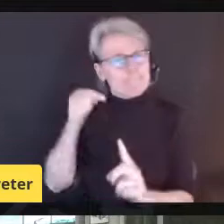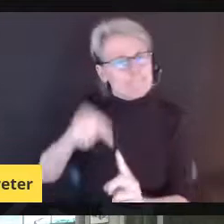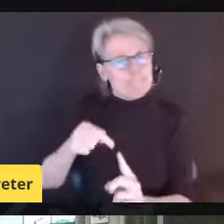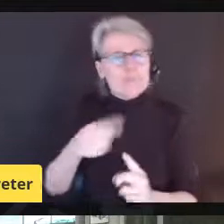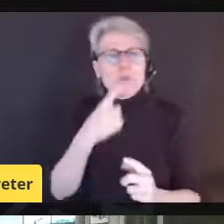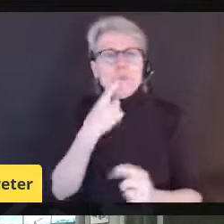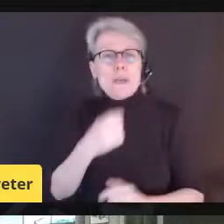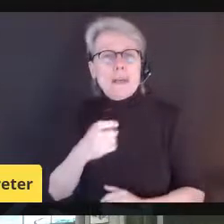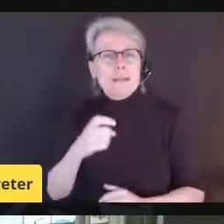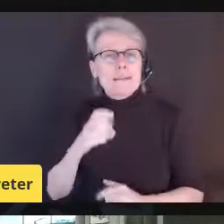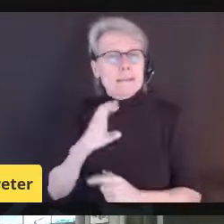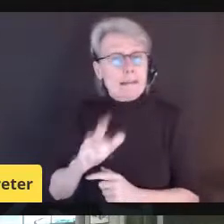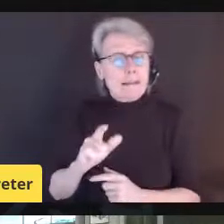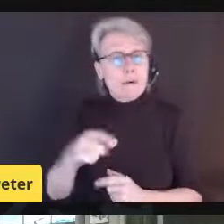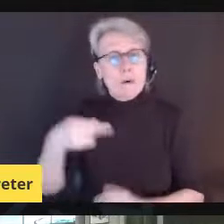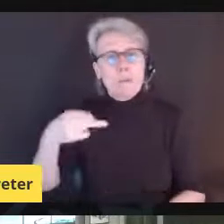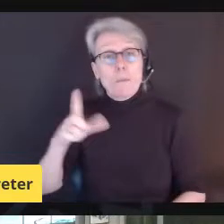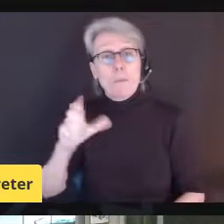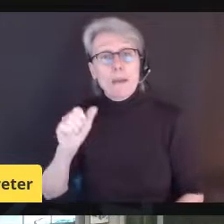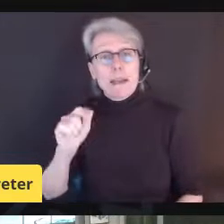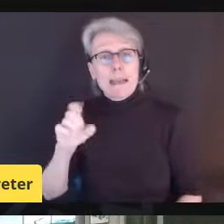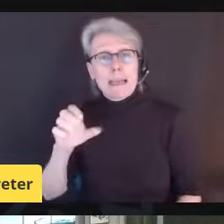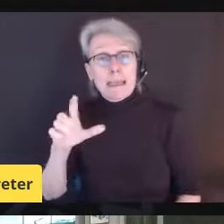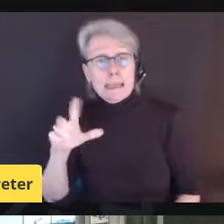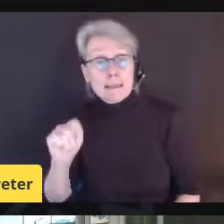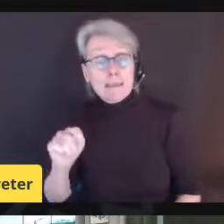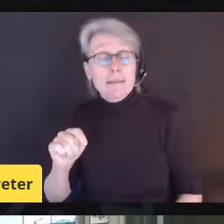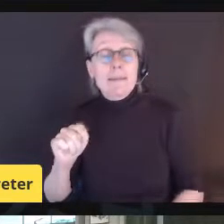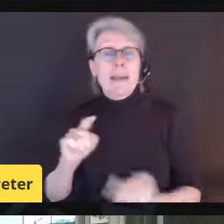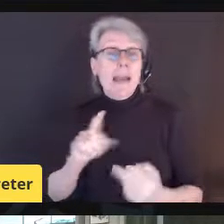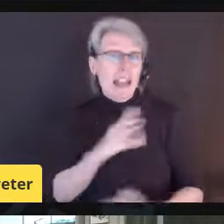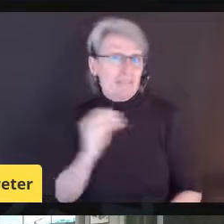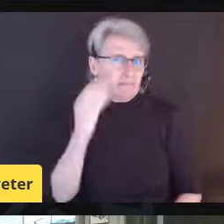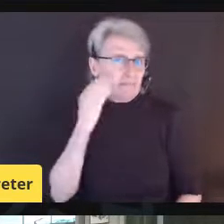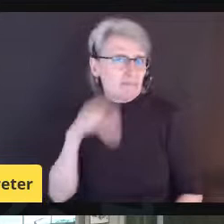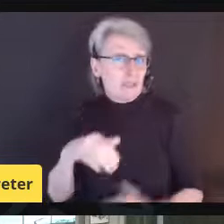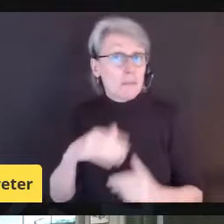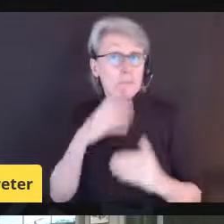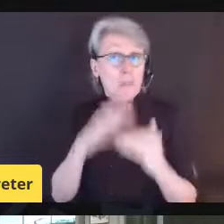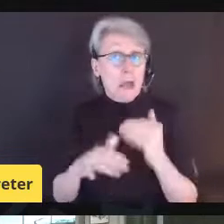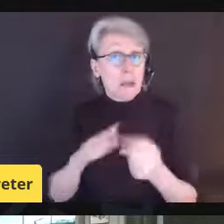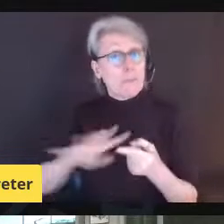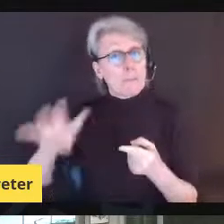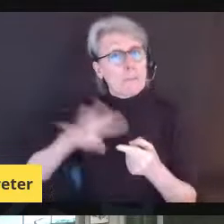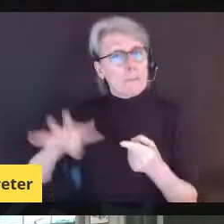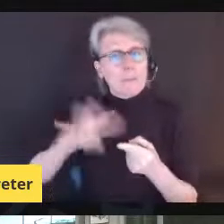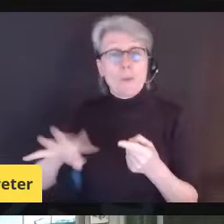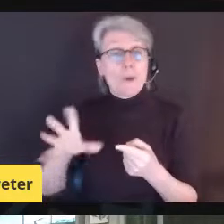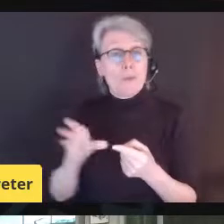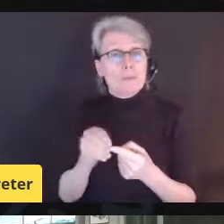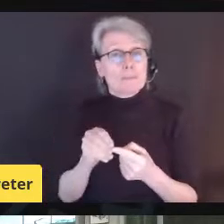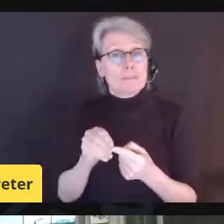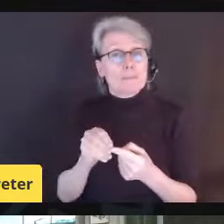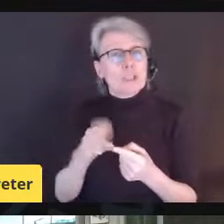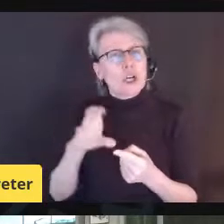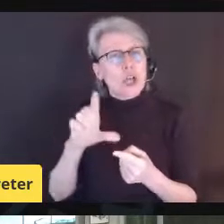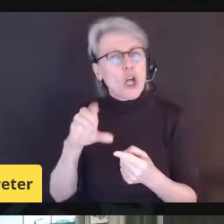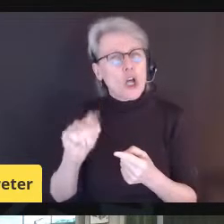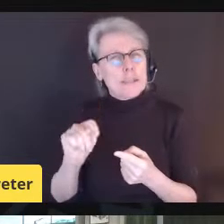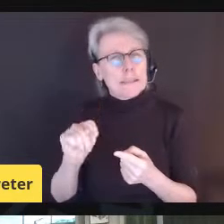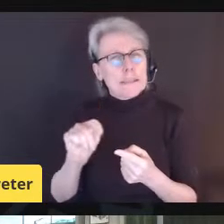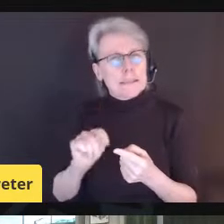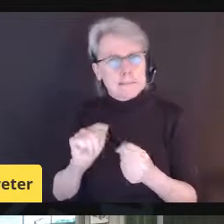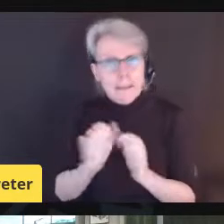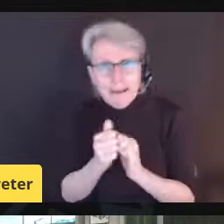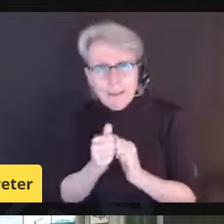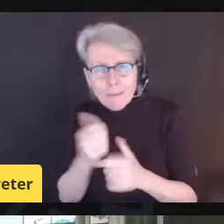different components of blood, or even the clotting factors in blood. So there's just so much. It's a huge field, and it's grown